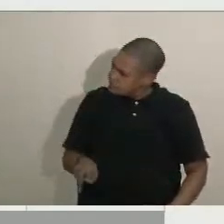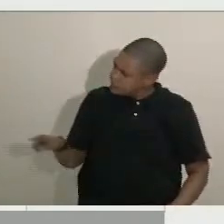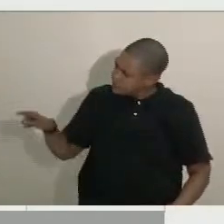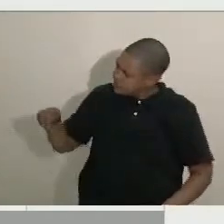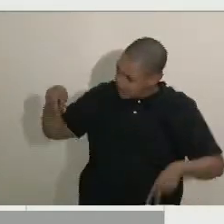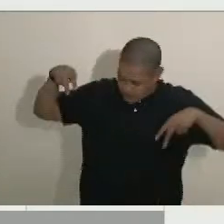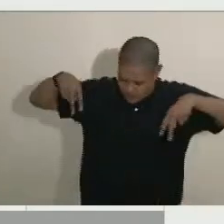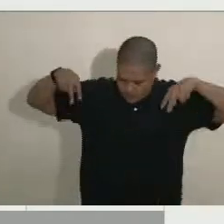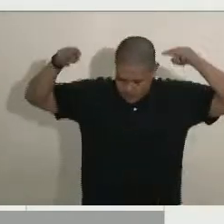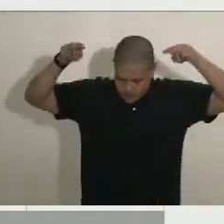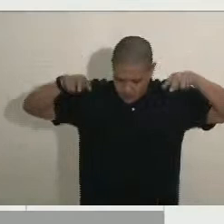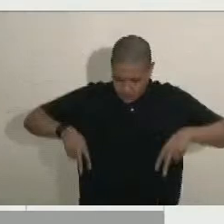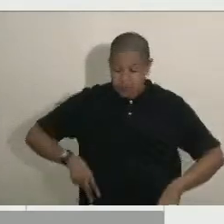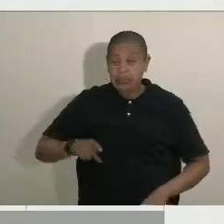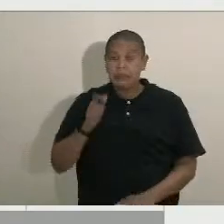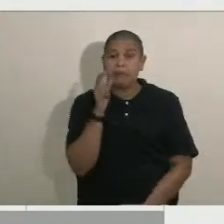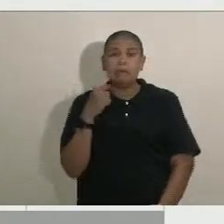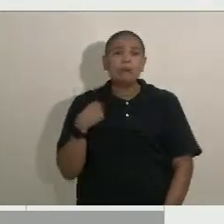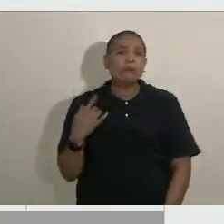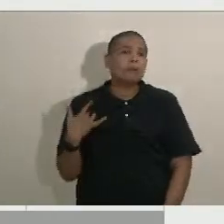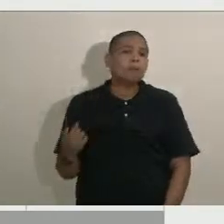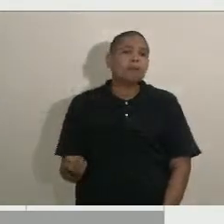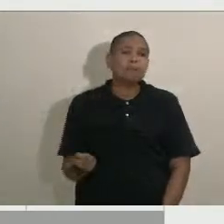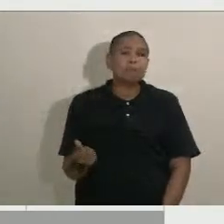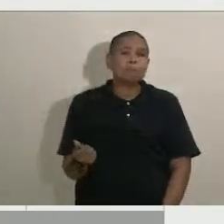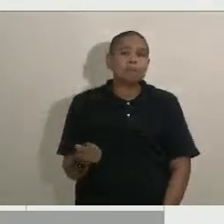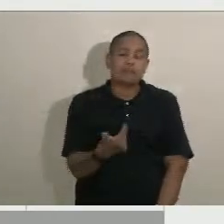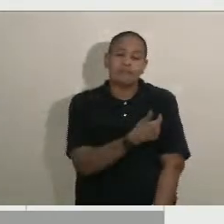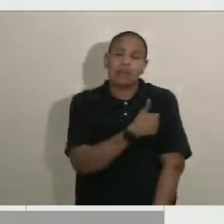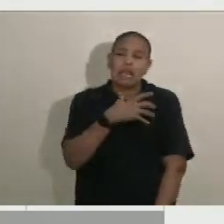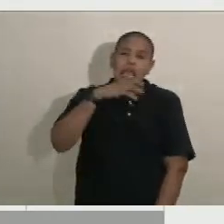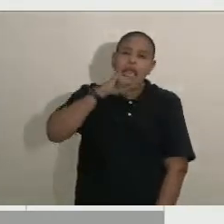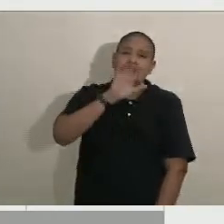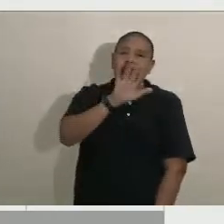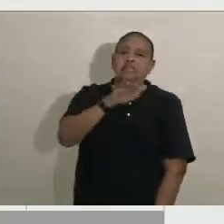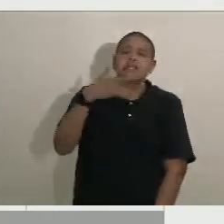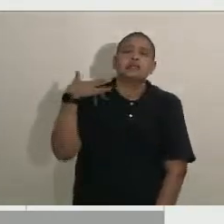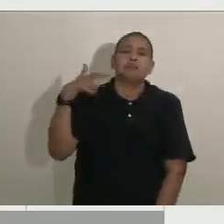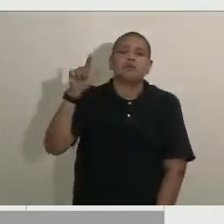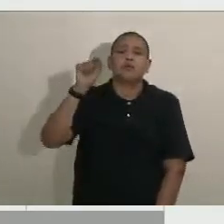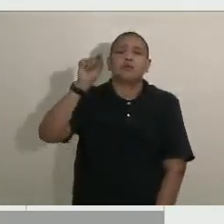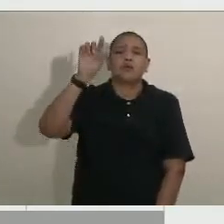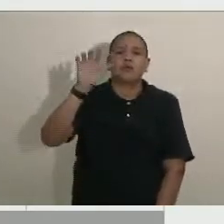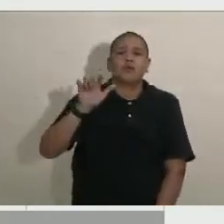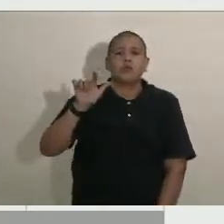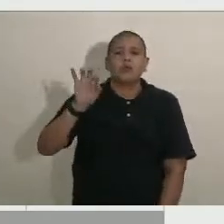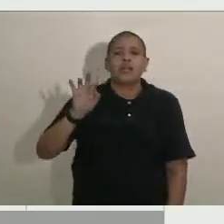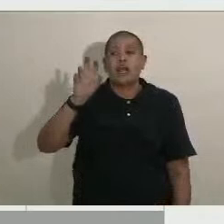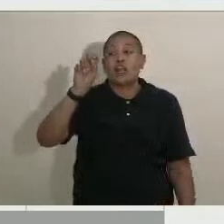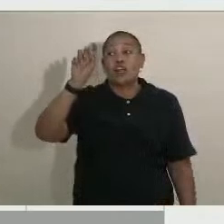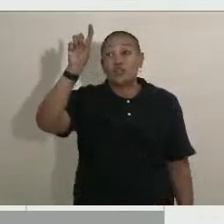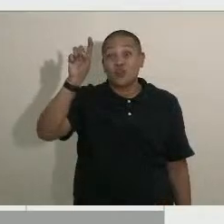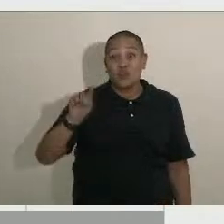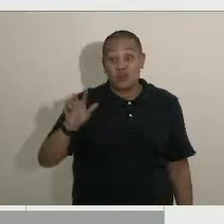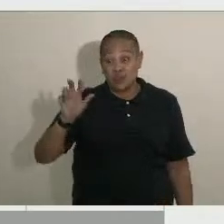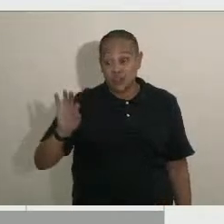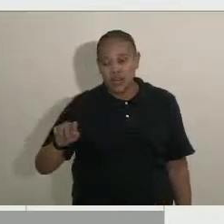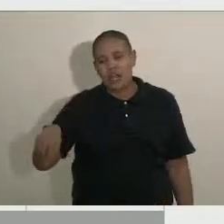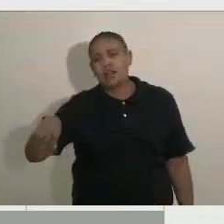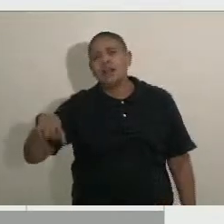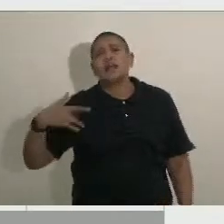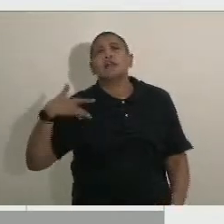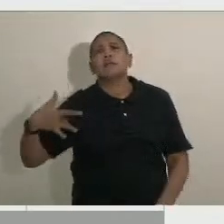least amount of vaccinated persons, the age groups, are the 20 to 29 and the 30 to 39. And these are